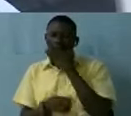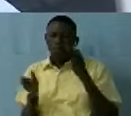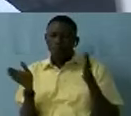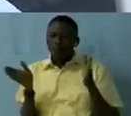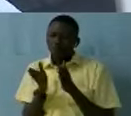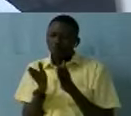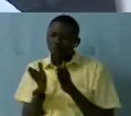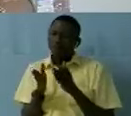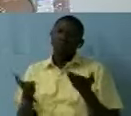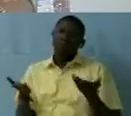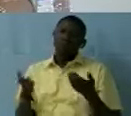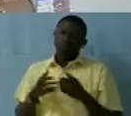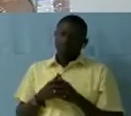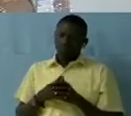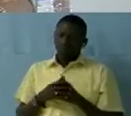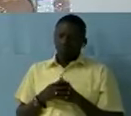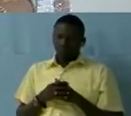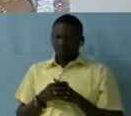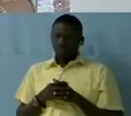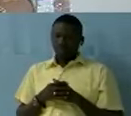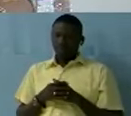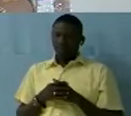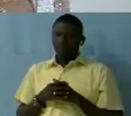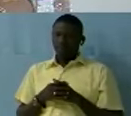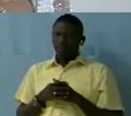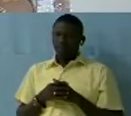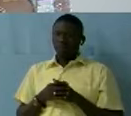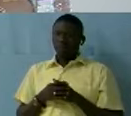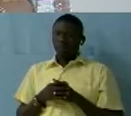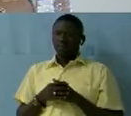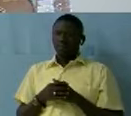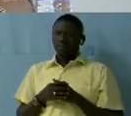These are the hardships that make me lose weight.